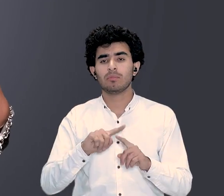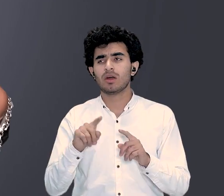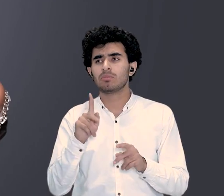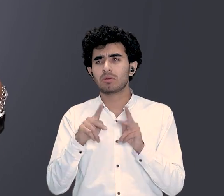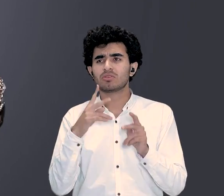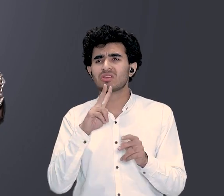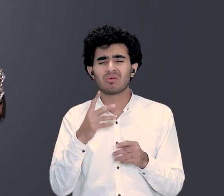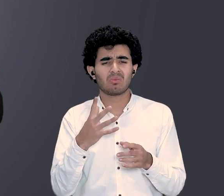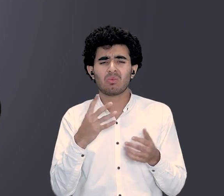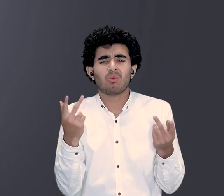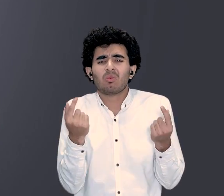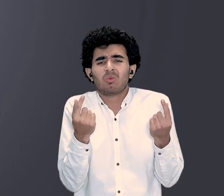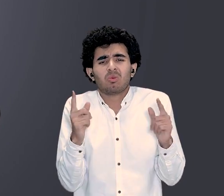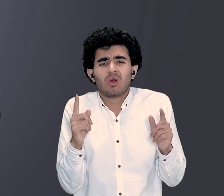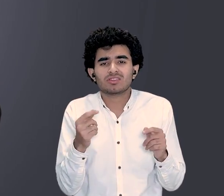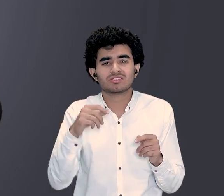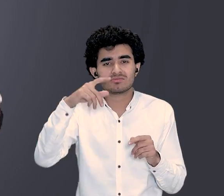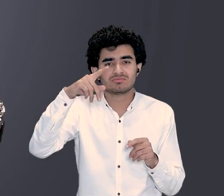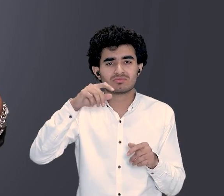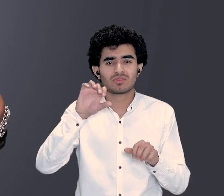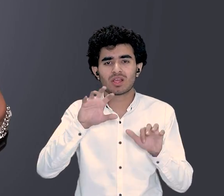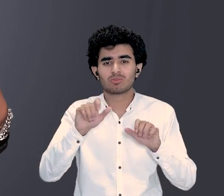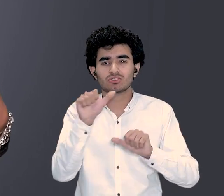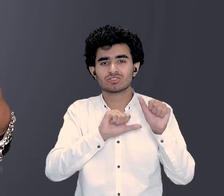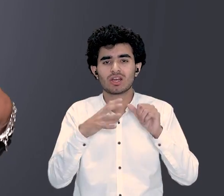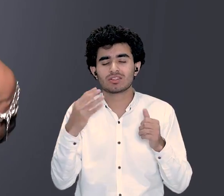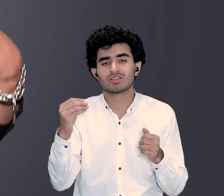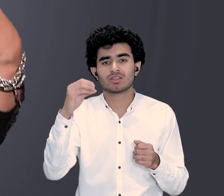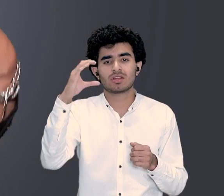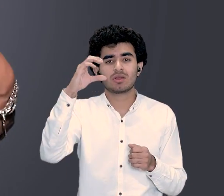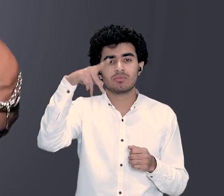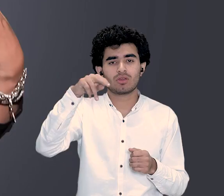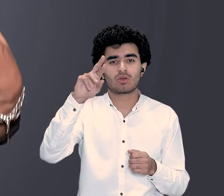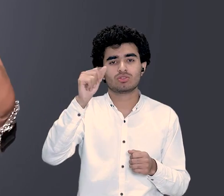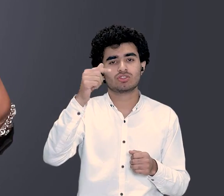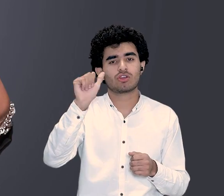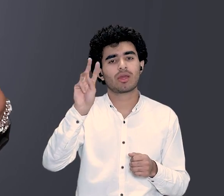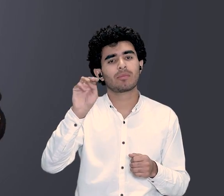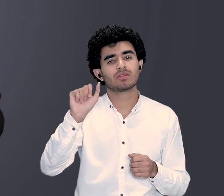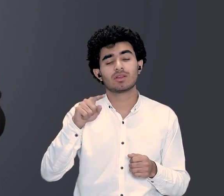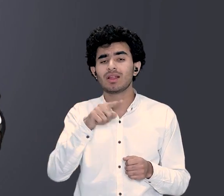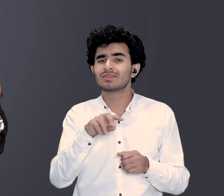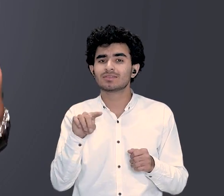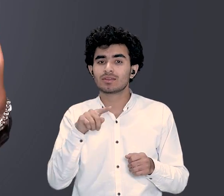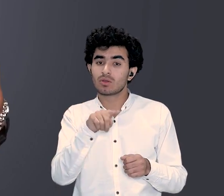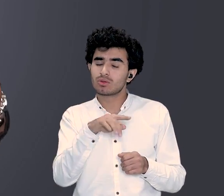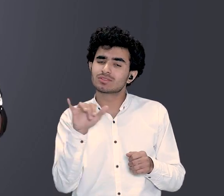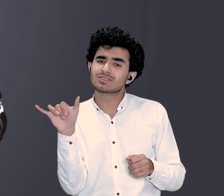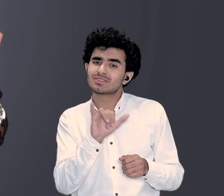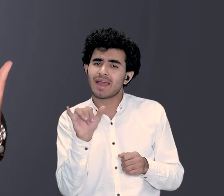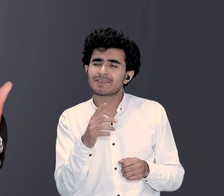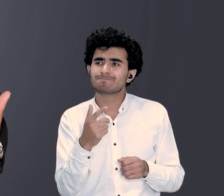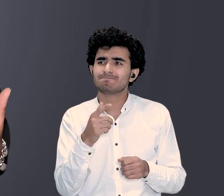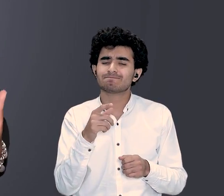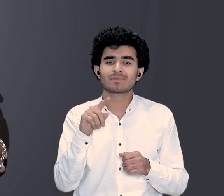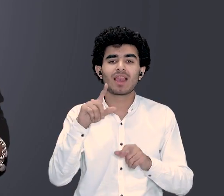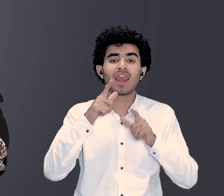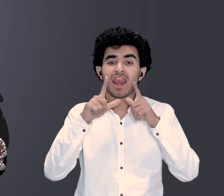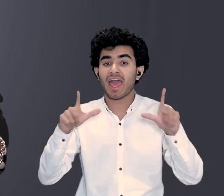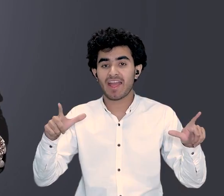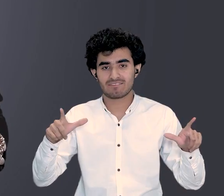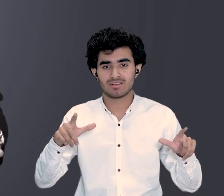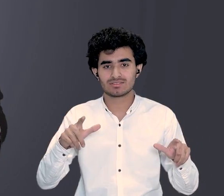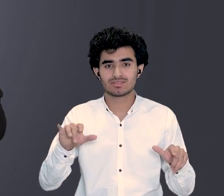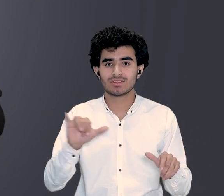it as a language. Just like you have French or Mandarin, you also have a language with which you can talk